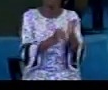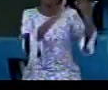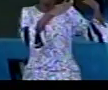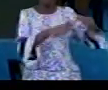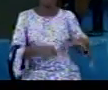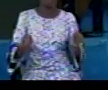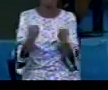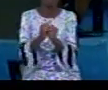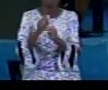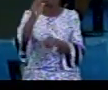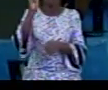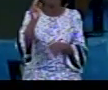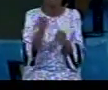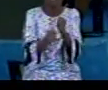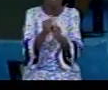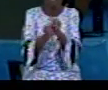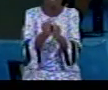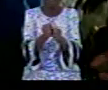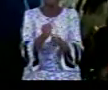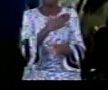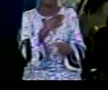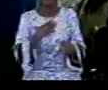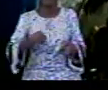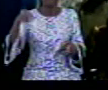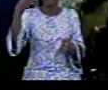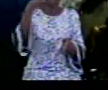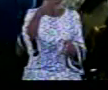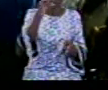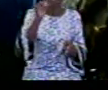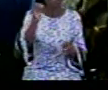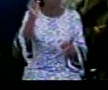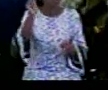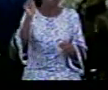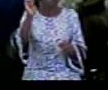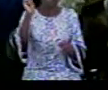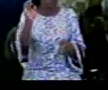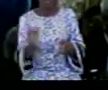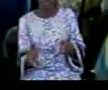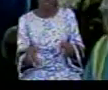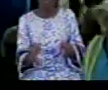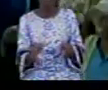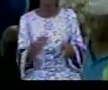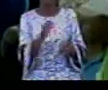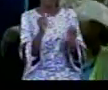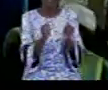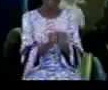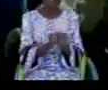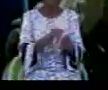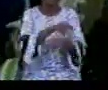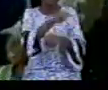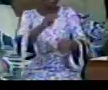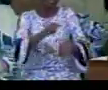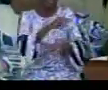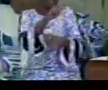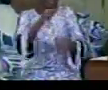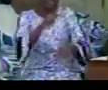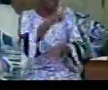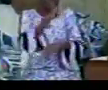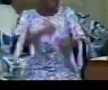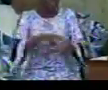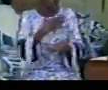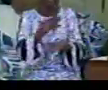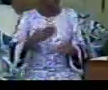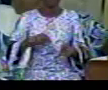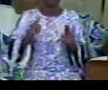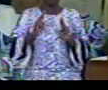and honey in terms of both natural and human resources. Thank you for